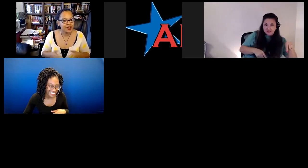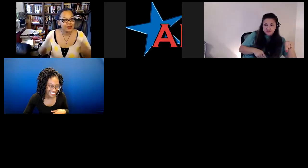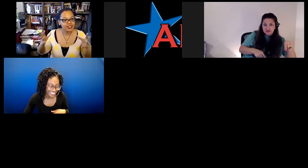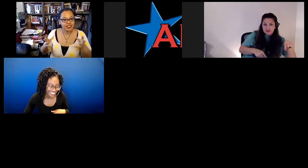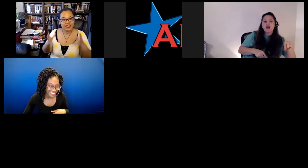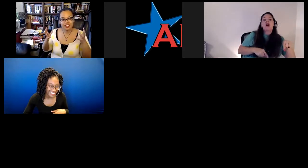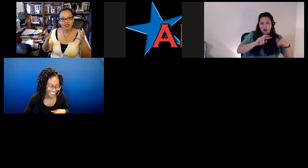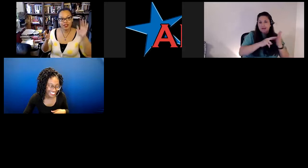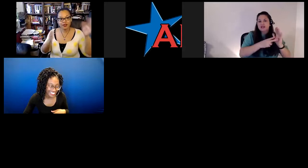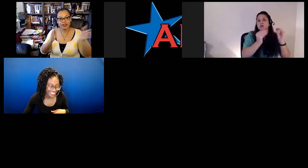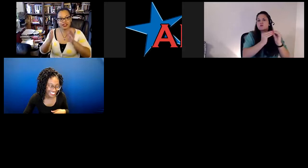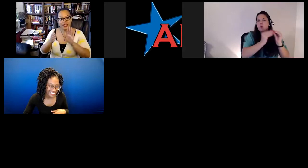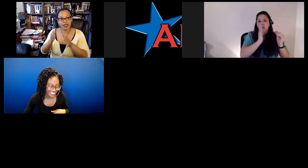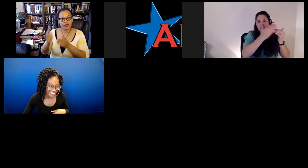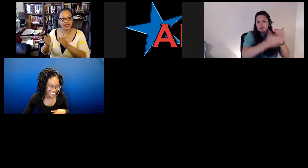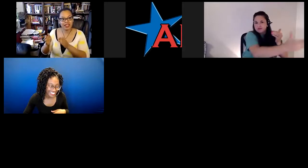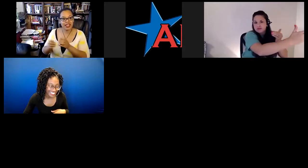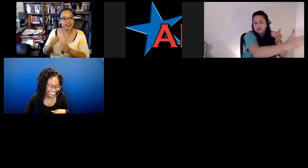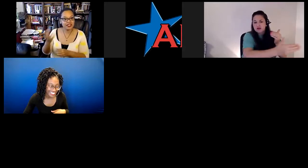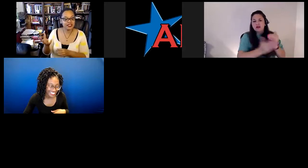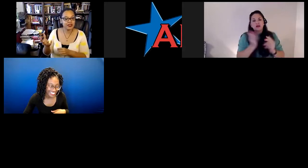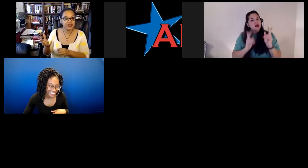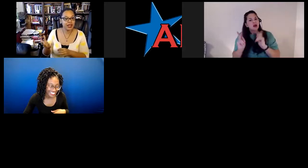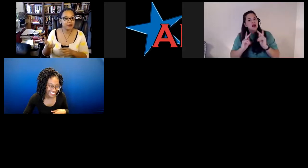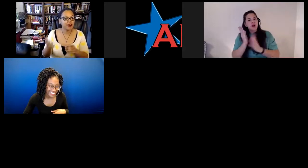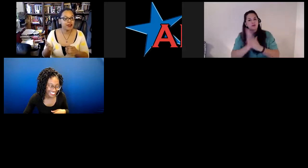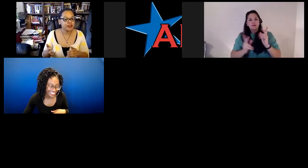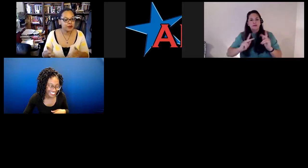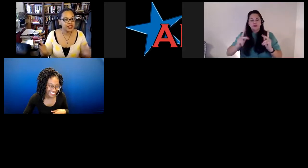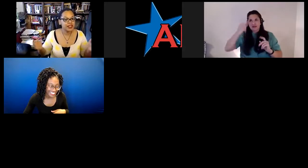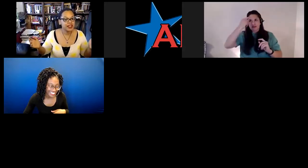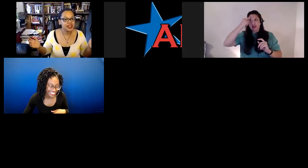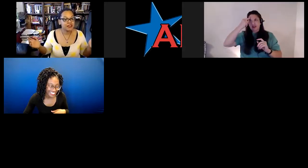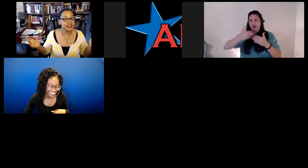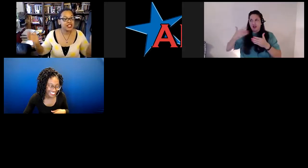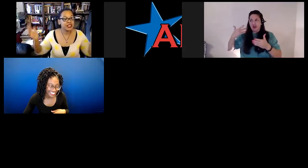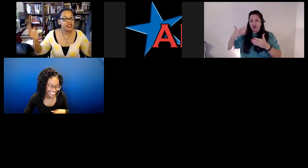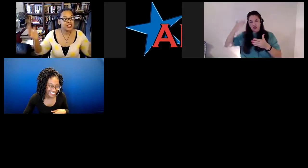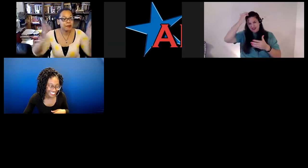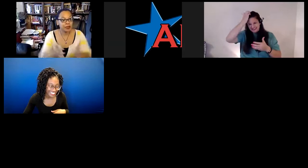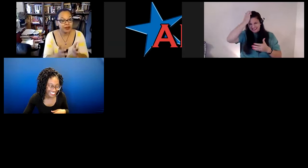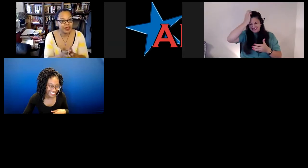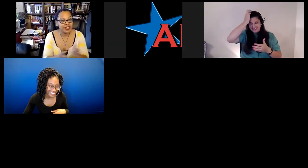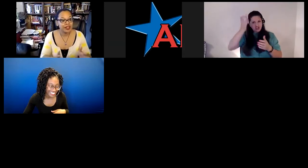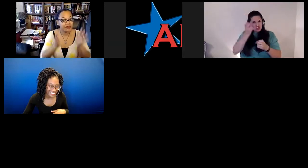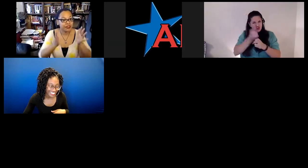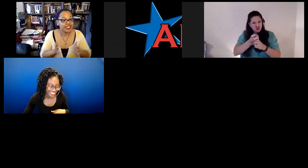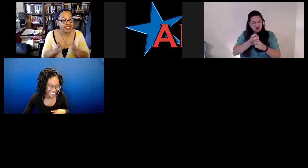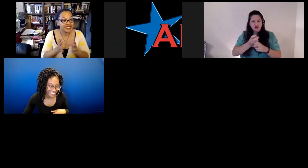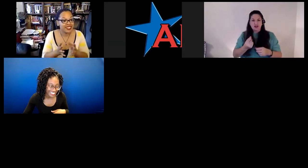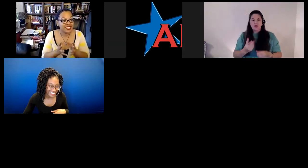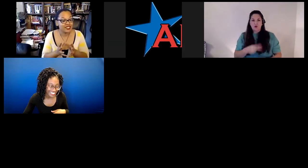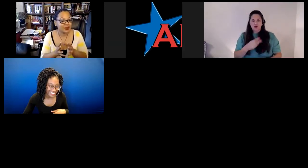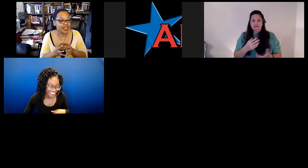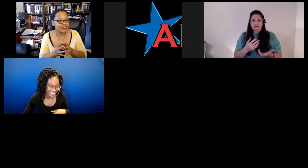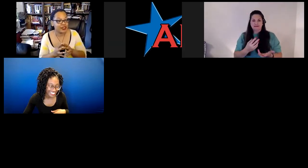oh, let's look at this from XYZ happening, and then this is going to happen. Often we kind of are in the middle of the thicket,